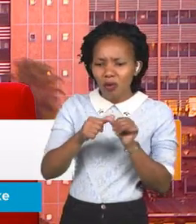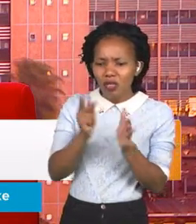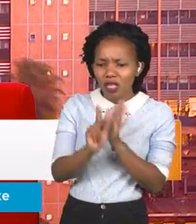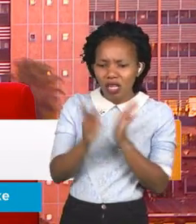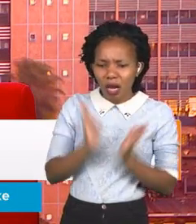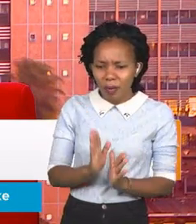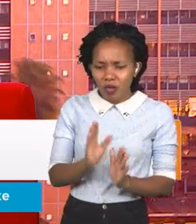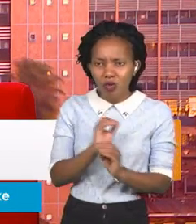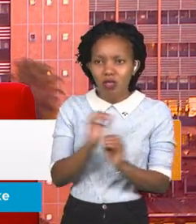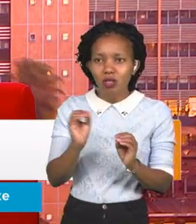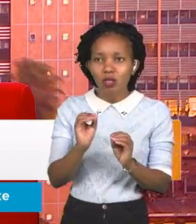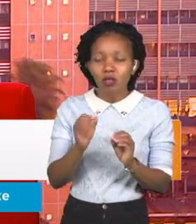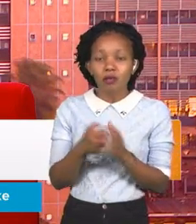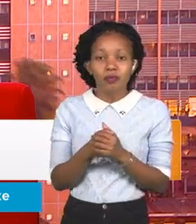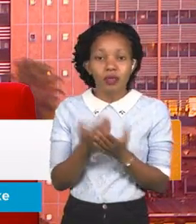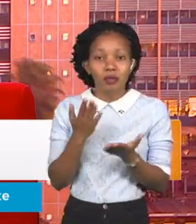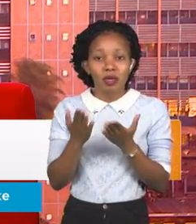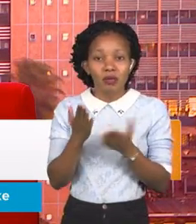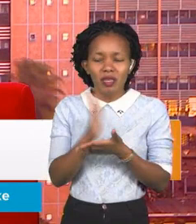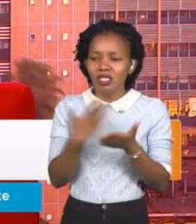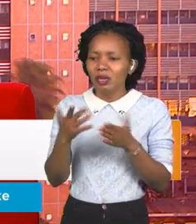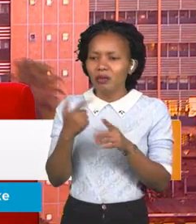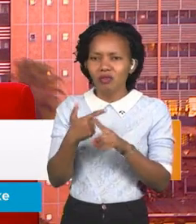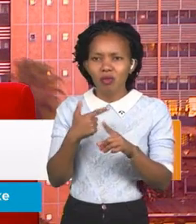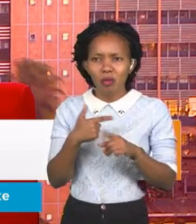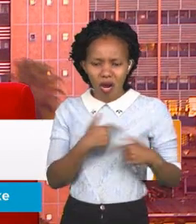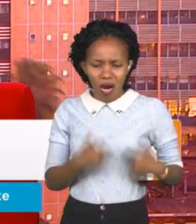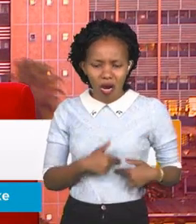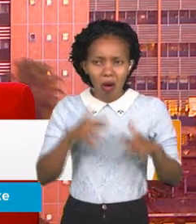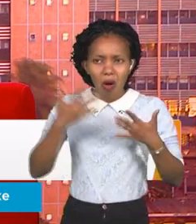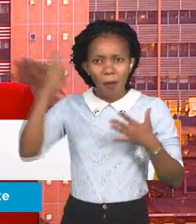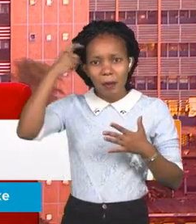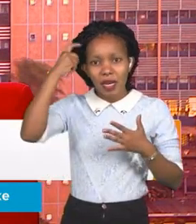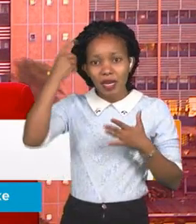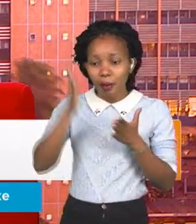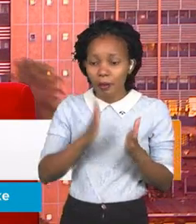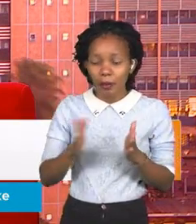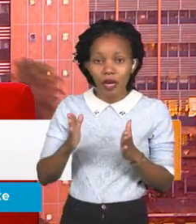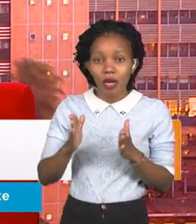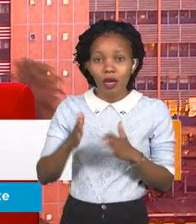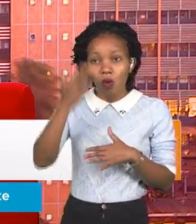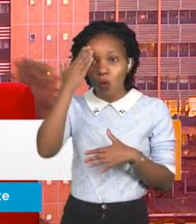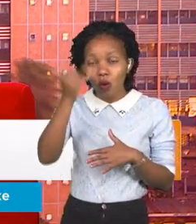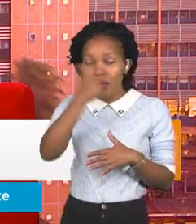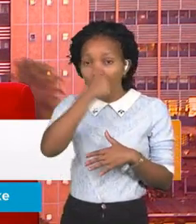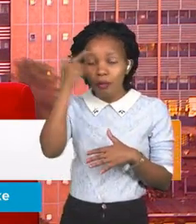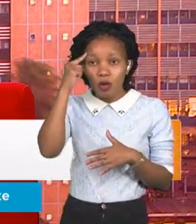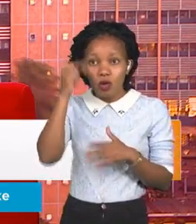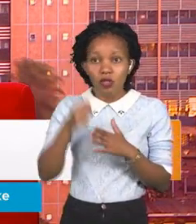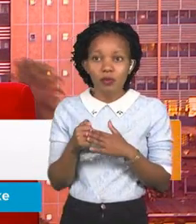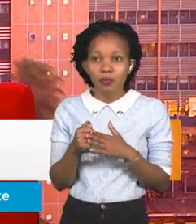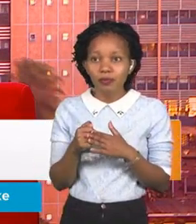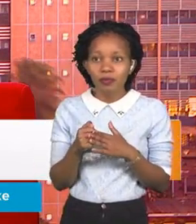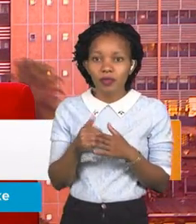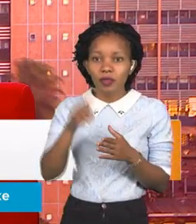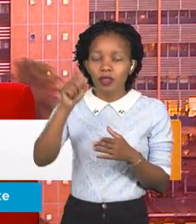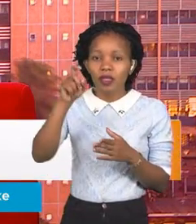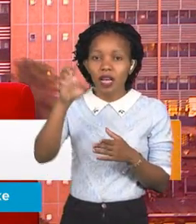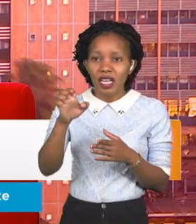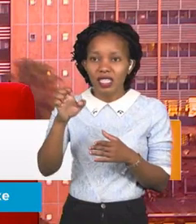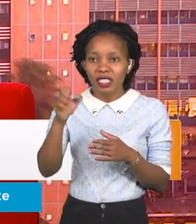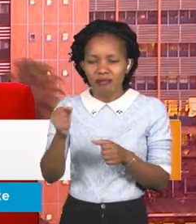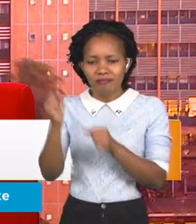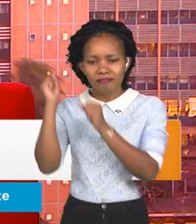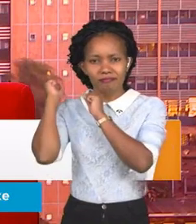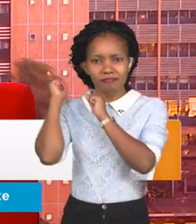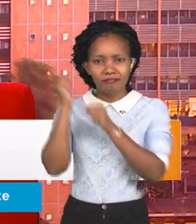It was probably an impulse thing, or he had mentally prepared for it. Because by the time an axe can